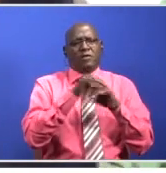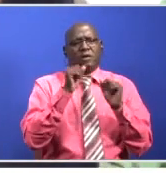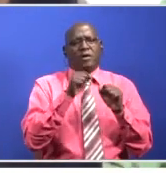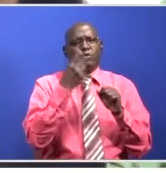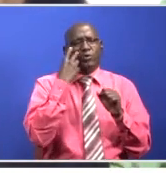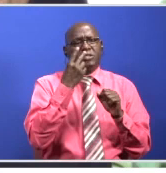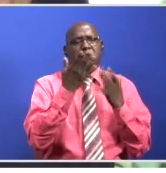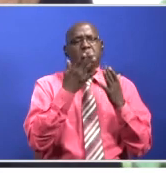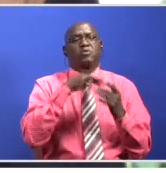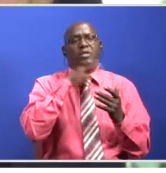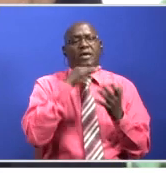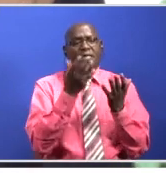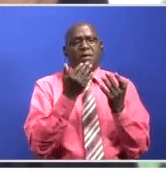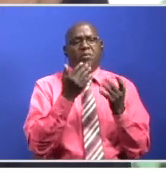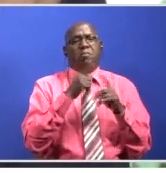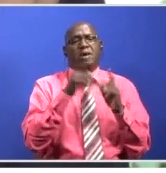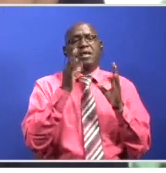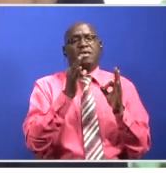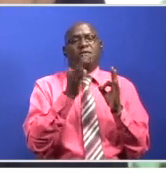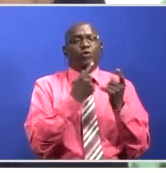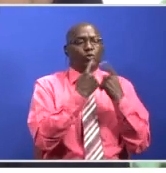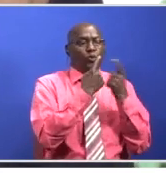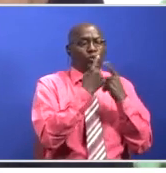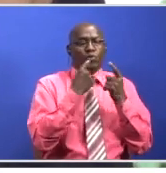umefika mwisho. Lakini ukiongea na watu,